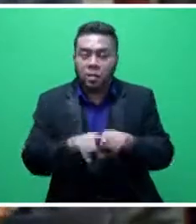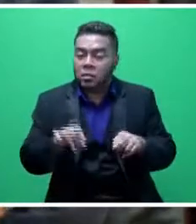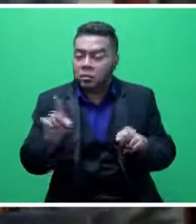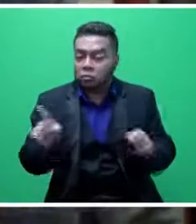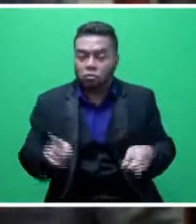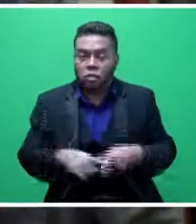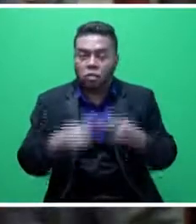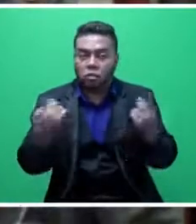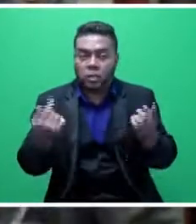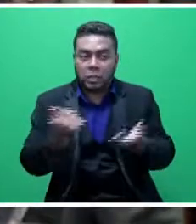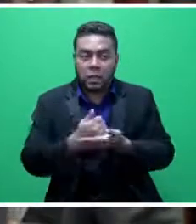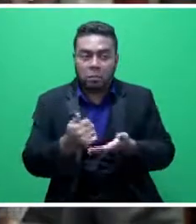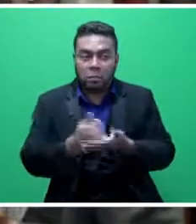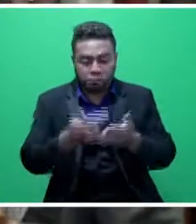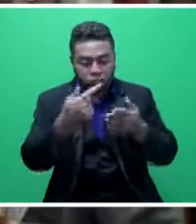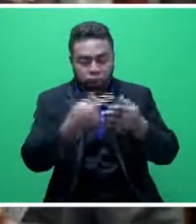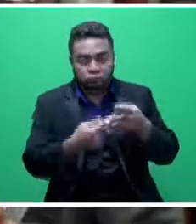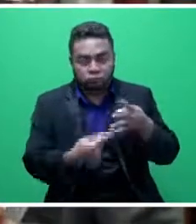of